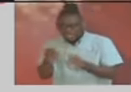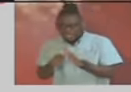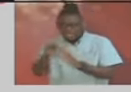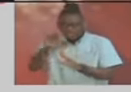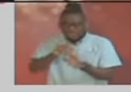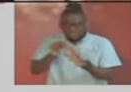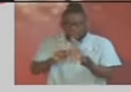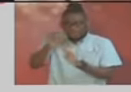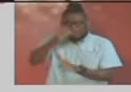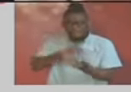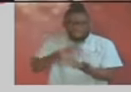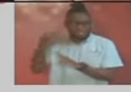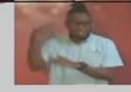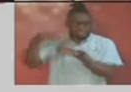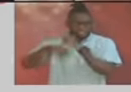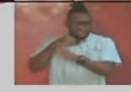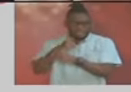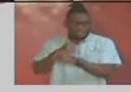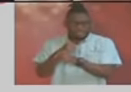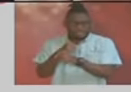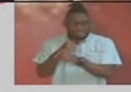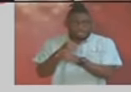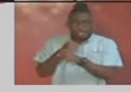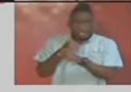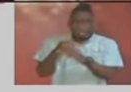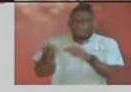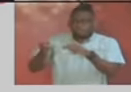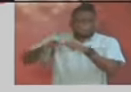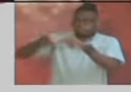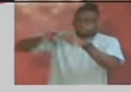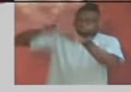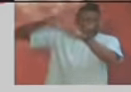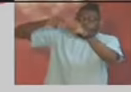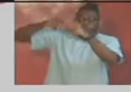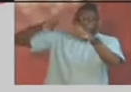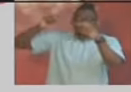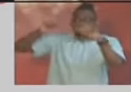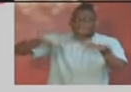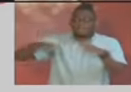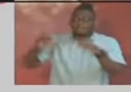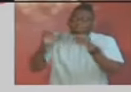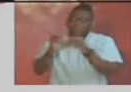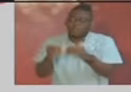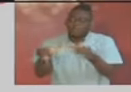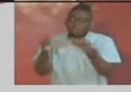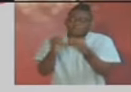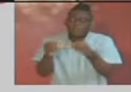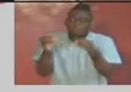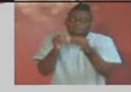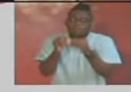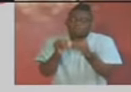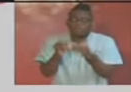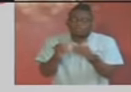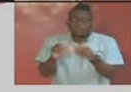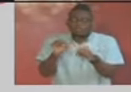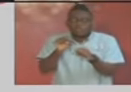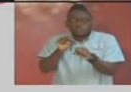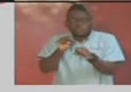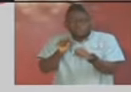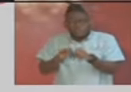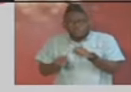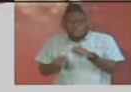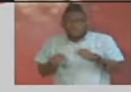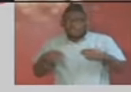increase in number of tests conducted as well. And as a function of the increase in viral illness in the population as well. So